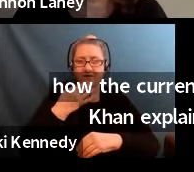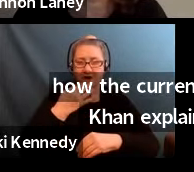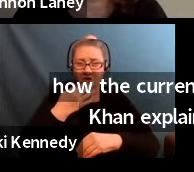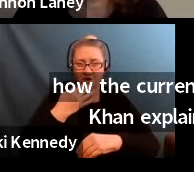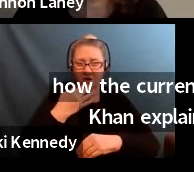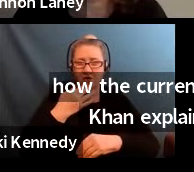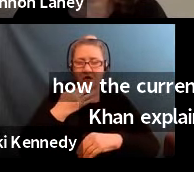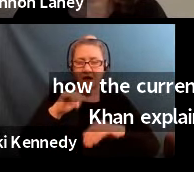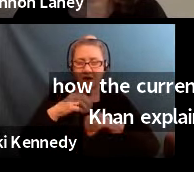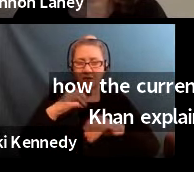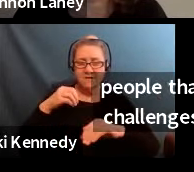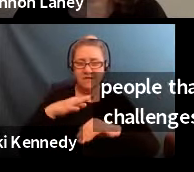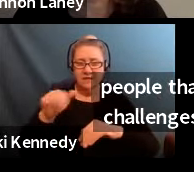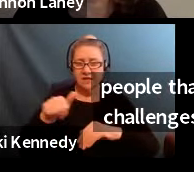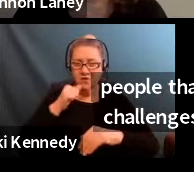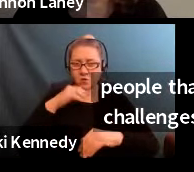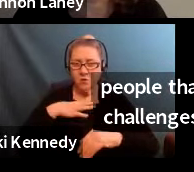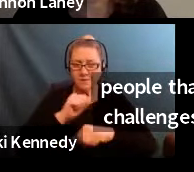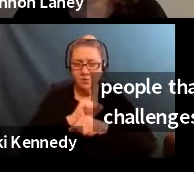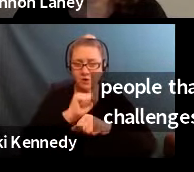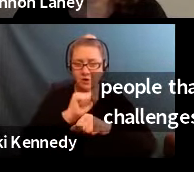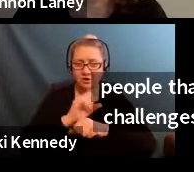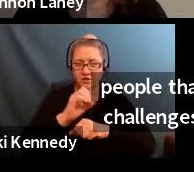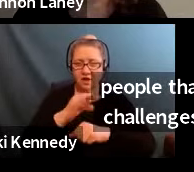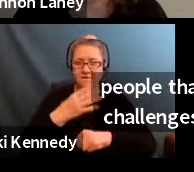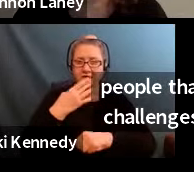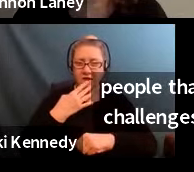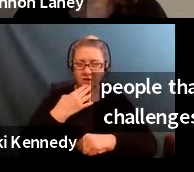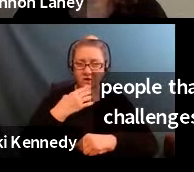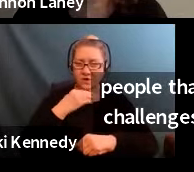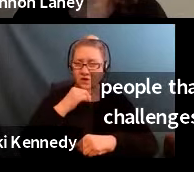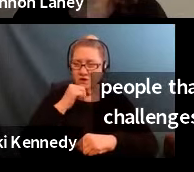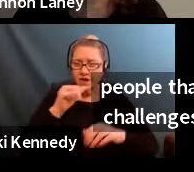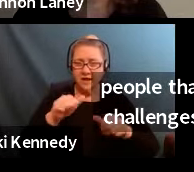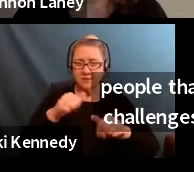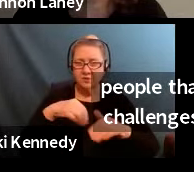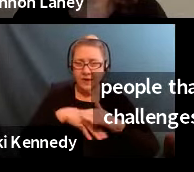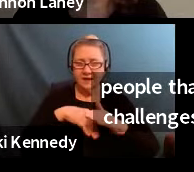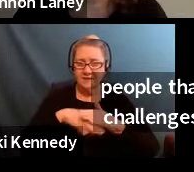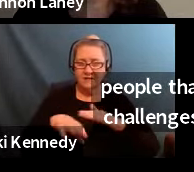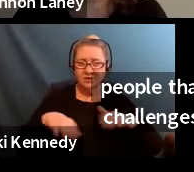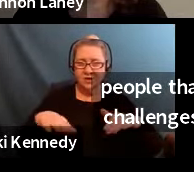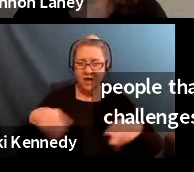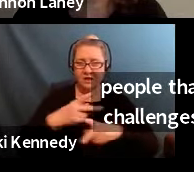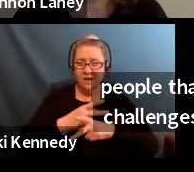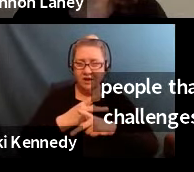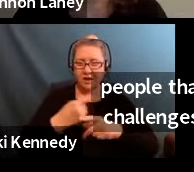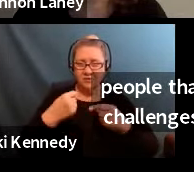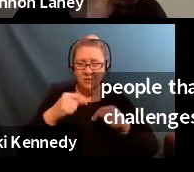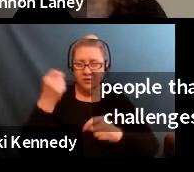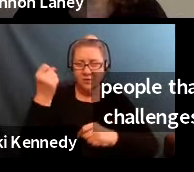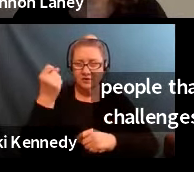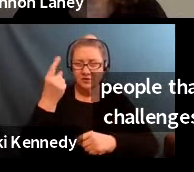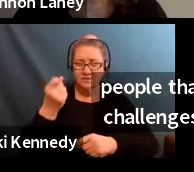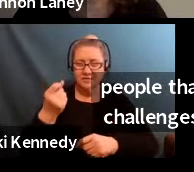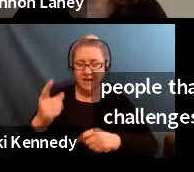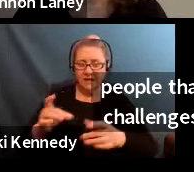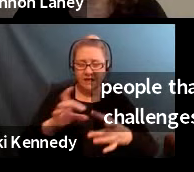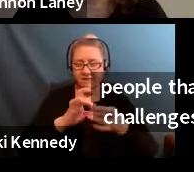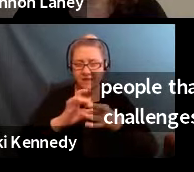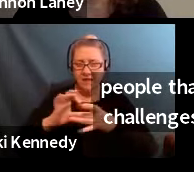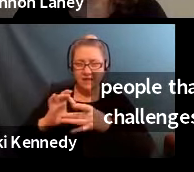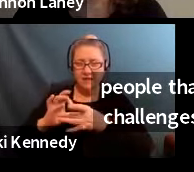affecting other women workers of color who are not able to access childcare necessarily. So I'm trying to understand the linkage there with the